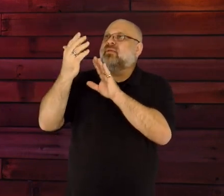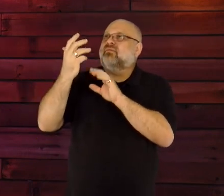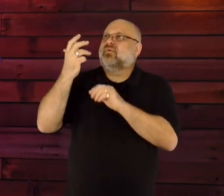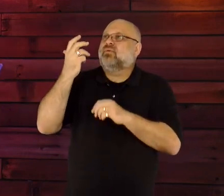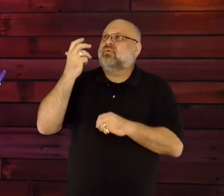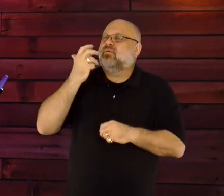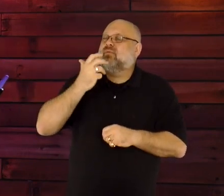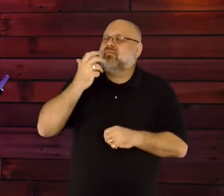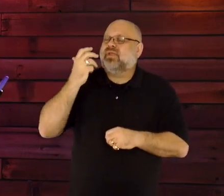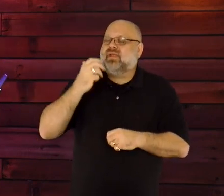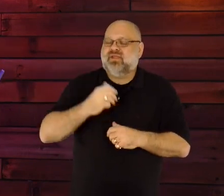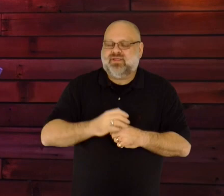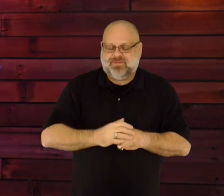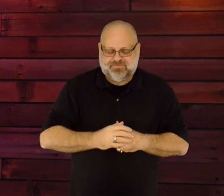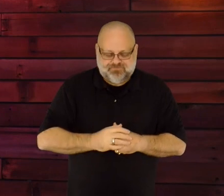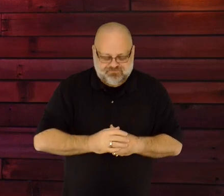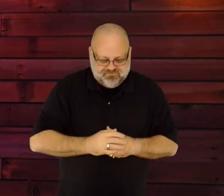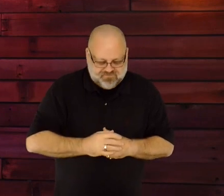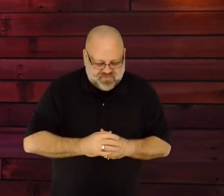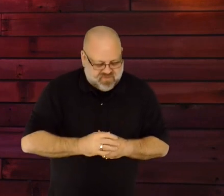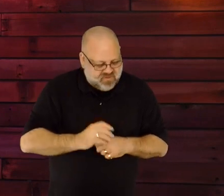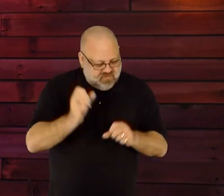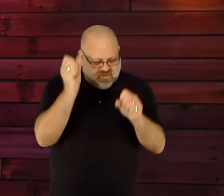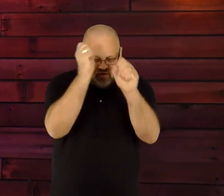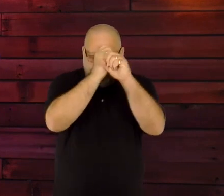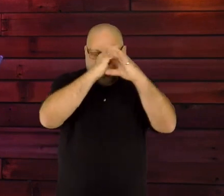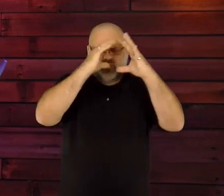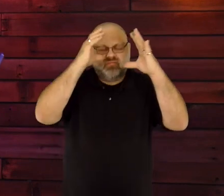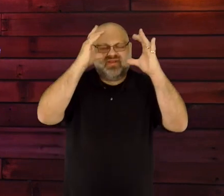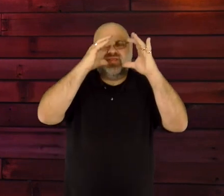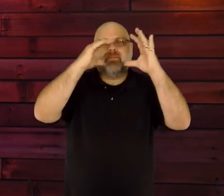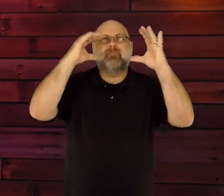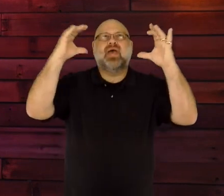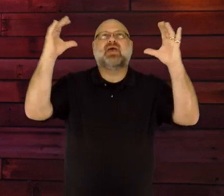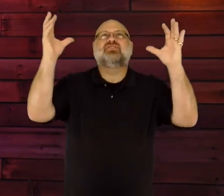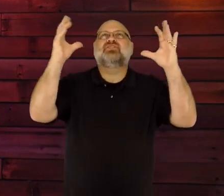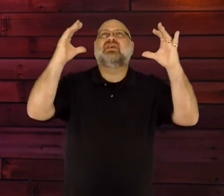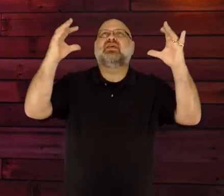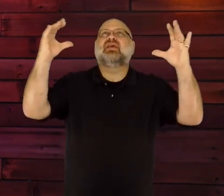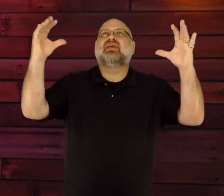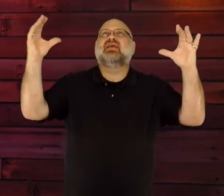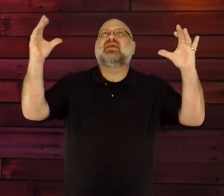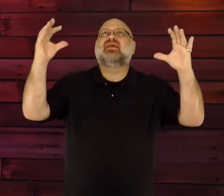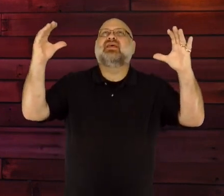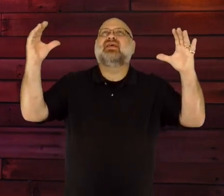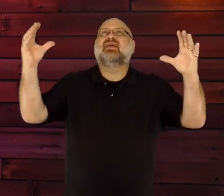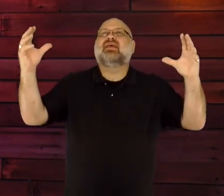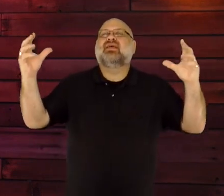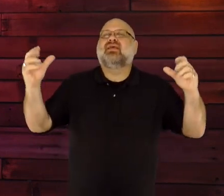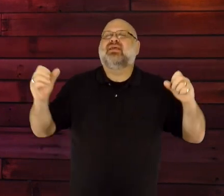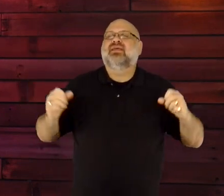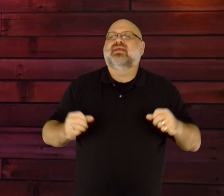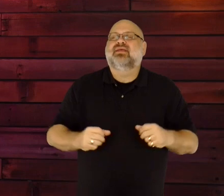is before me. I can only imagine.